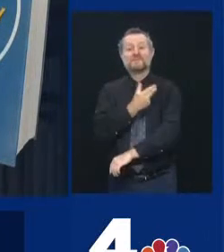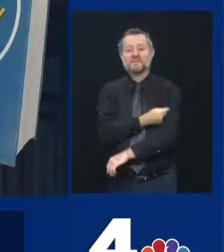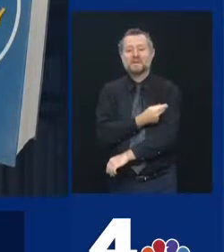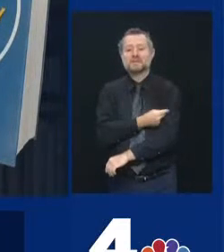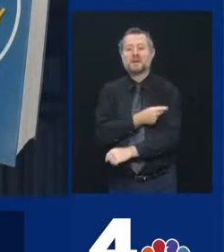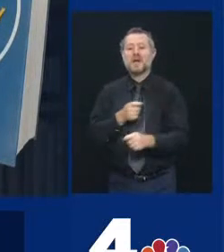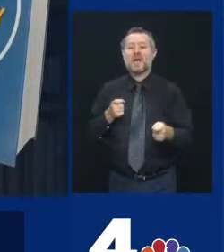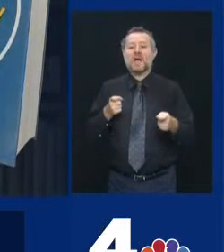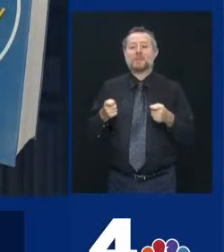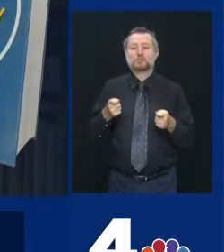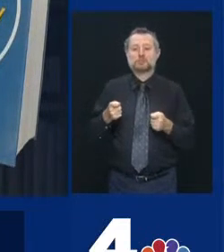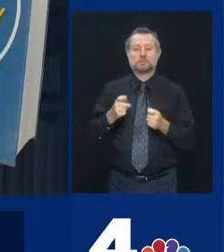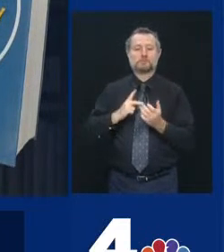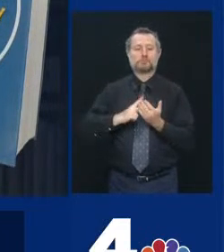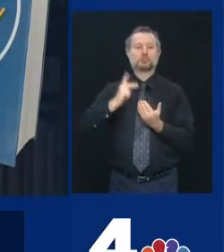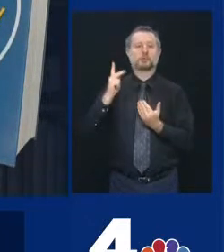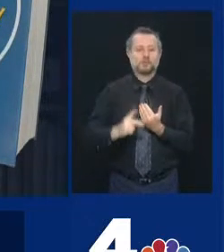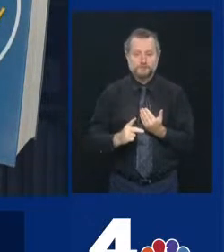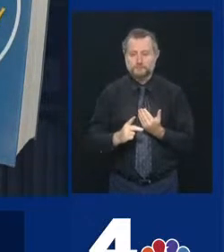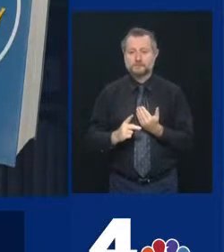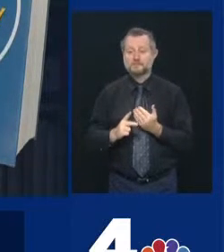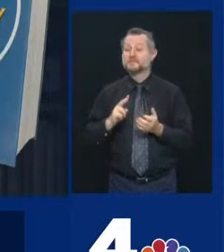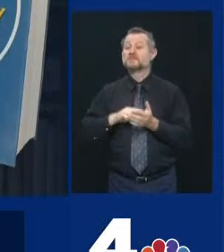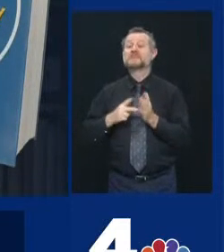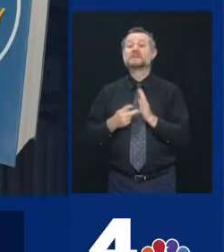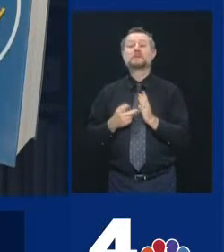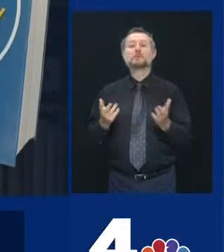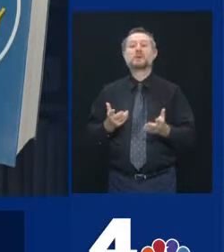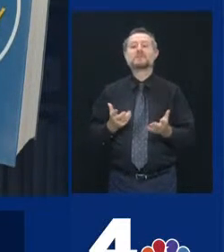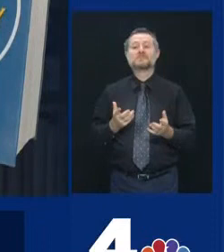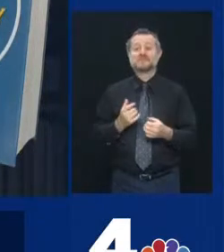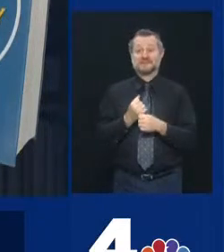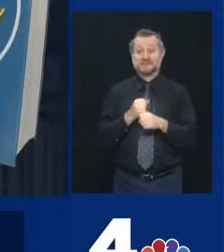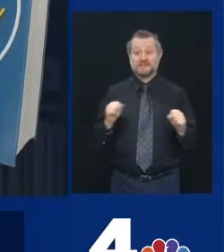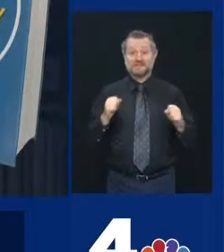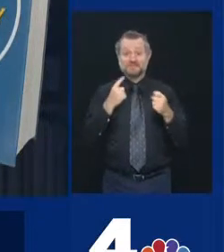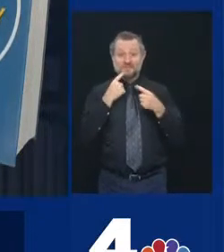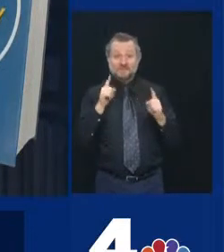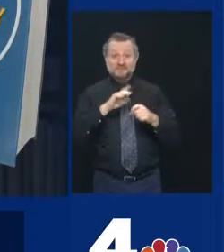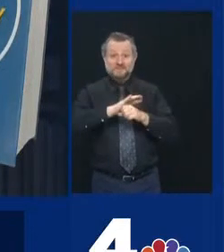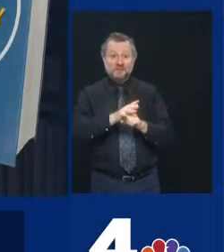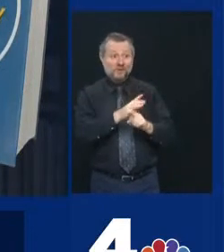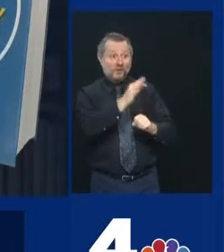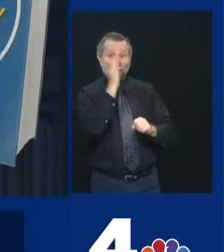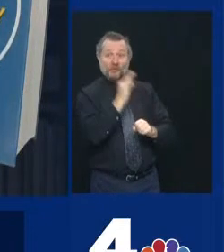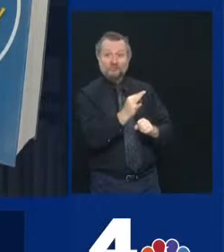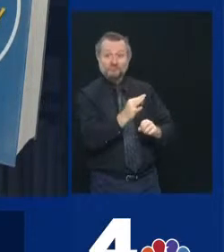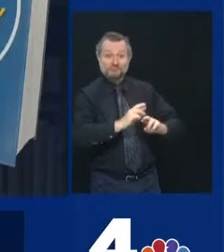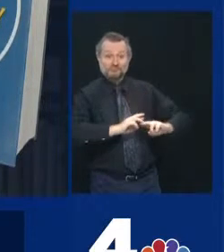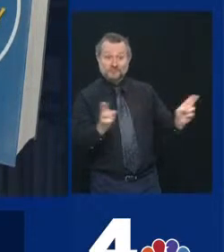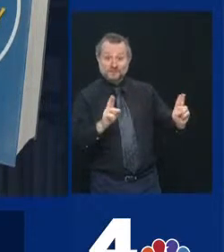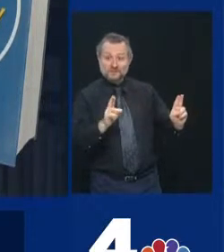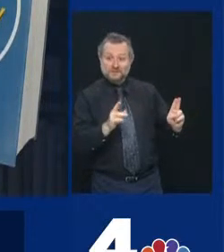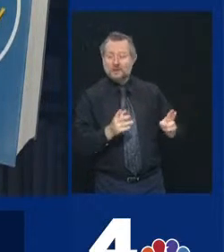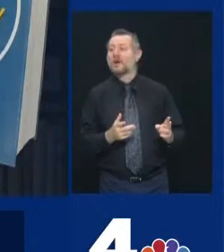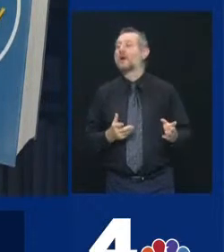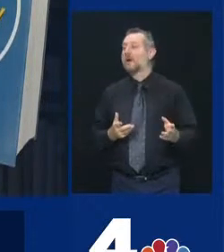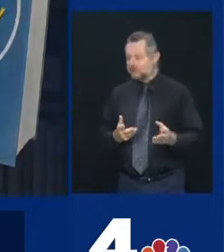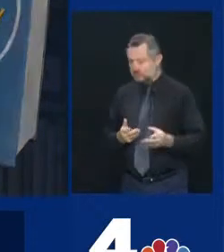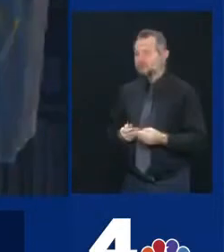a strategy to ensure the distribution and administration of a safe and effective COVID-19 vaccine to all New